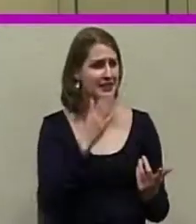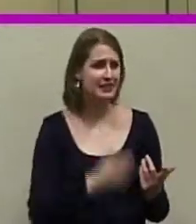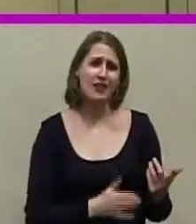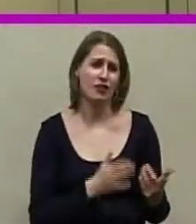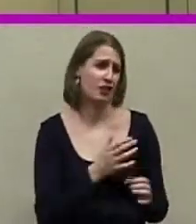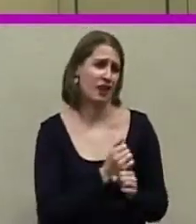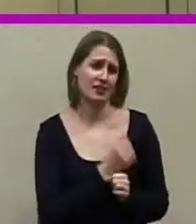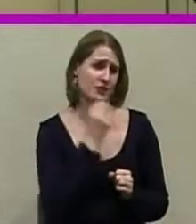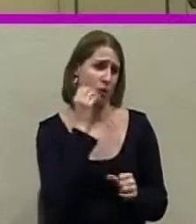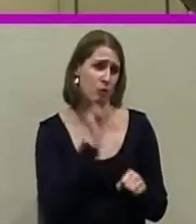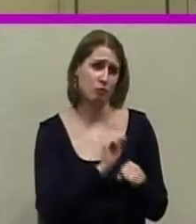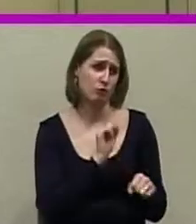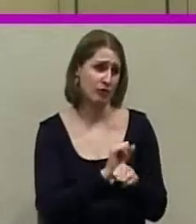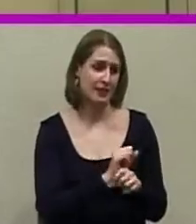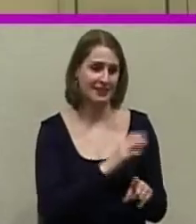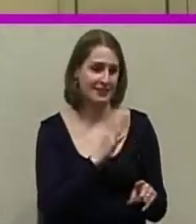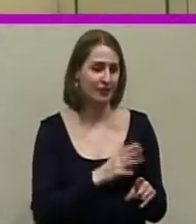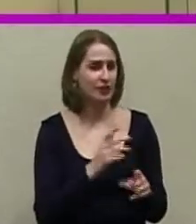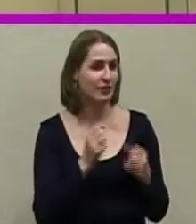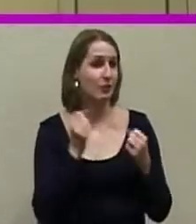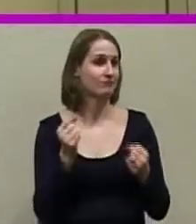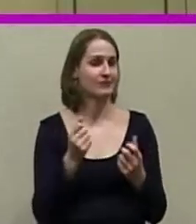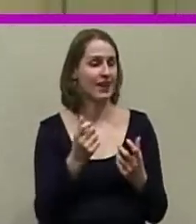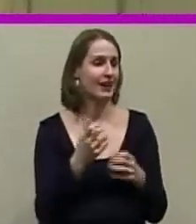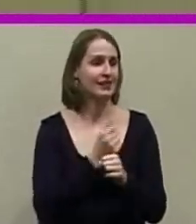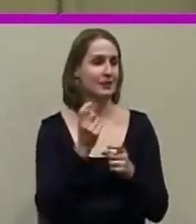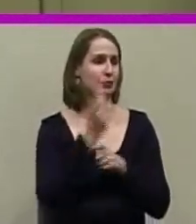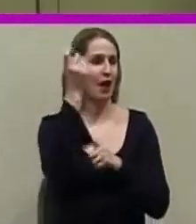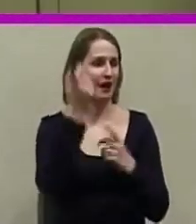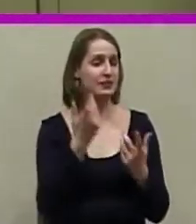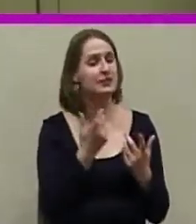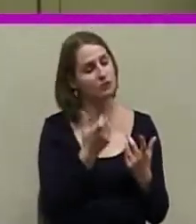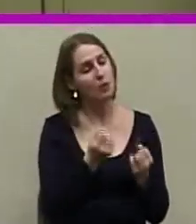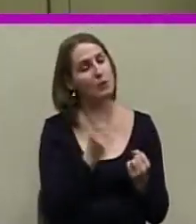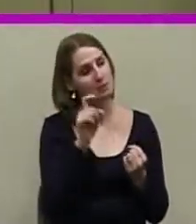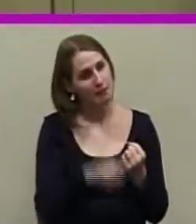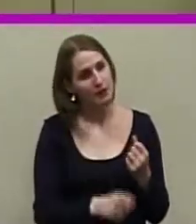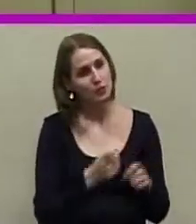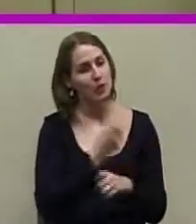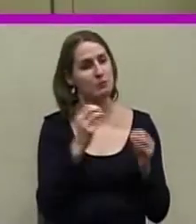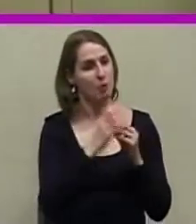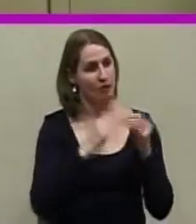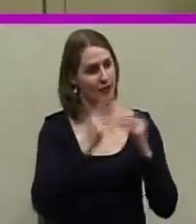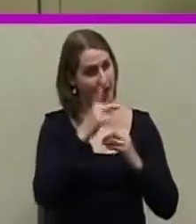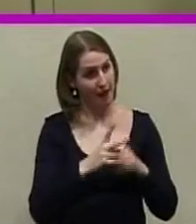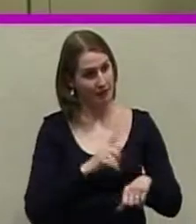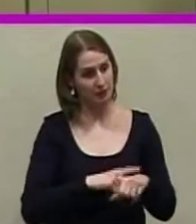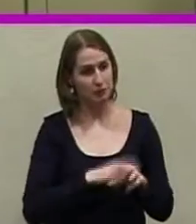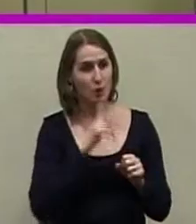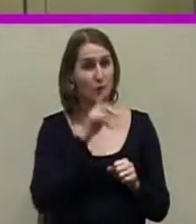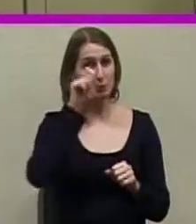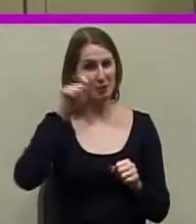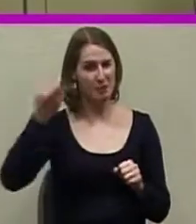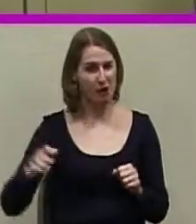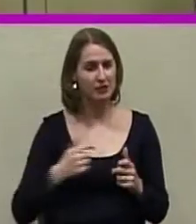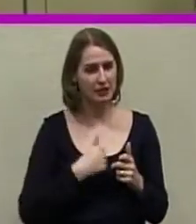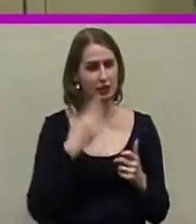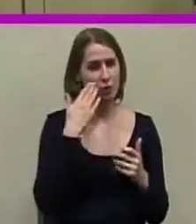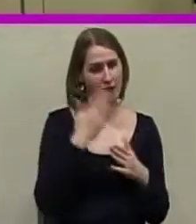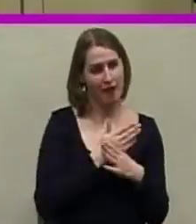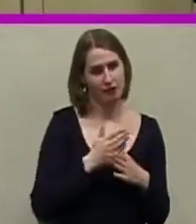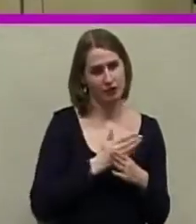done. It's like, well, yeah, he's not going to drive the Ferrari away. So he's got to win over half the time. So I would put up so many marks, okay? As the kid, all of a sudden you make a